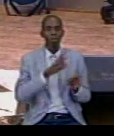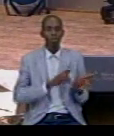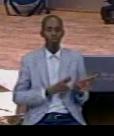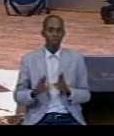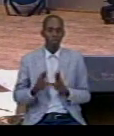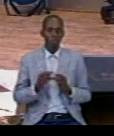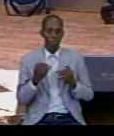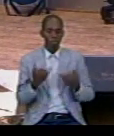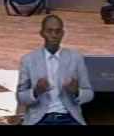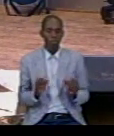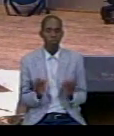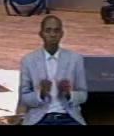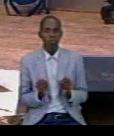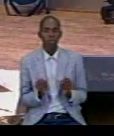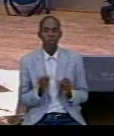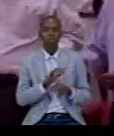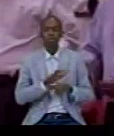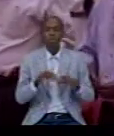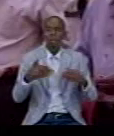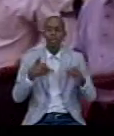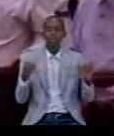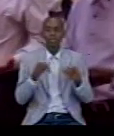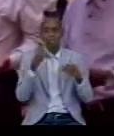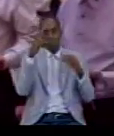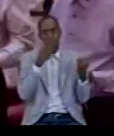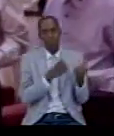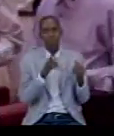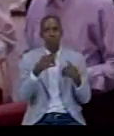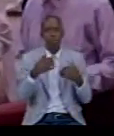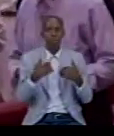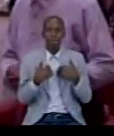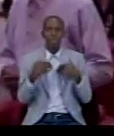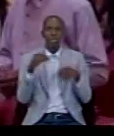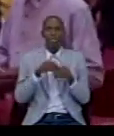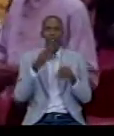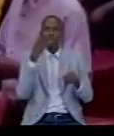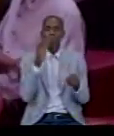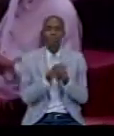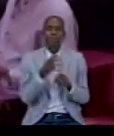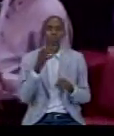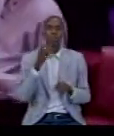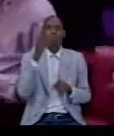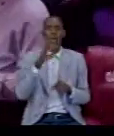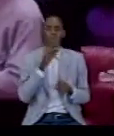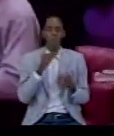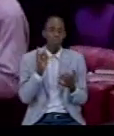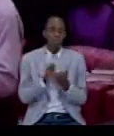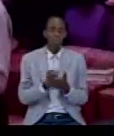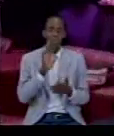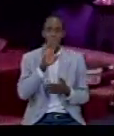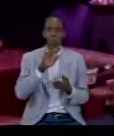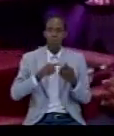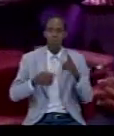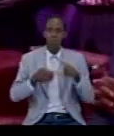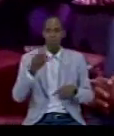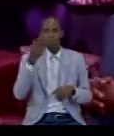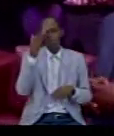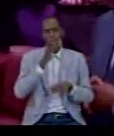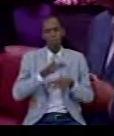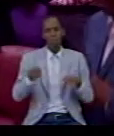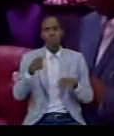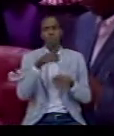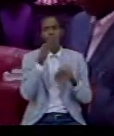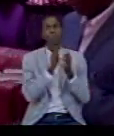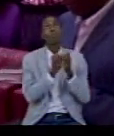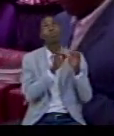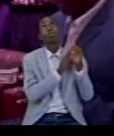they don't have the same faith you have in the promises of God. Are those your friends? Why don't you say, Lord,